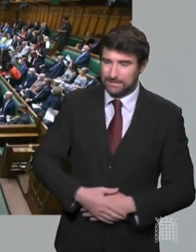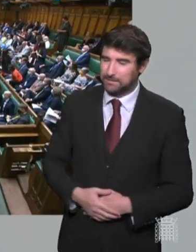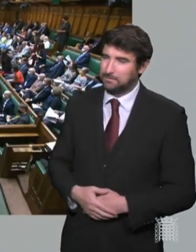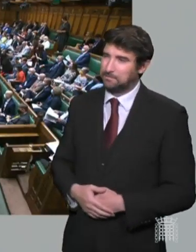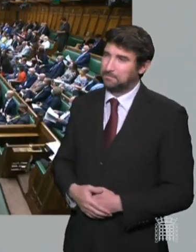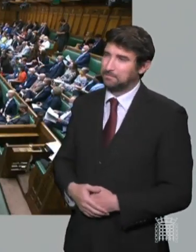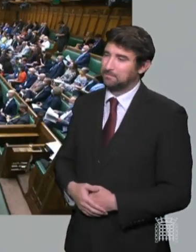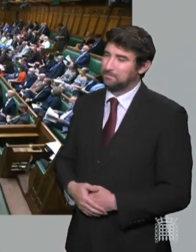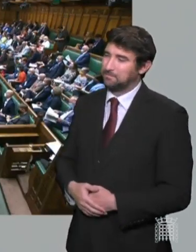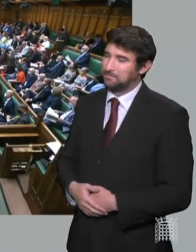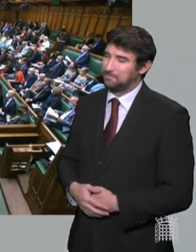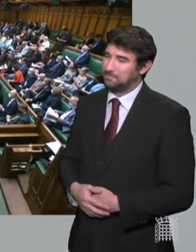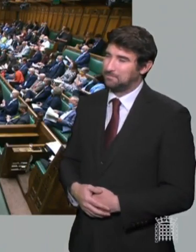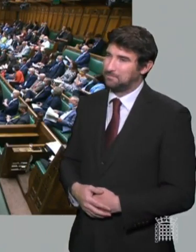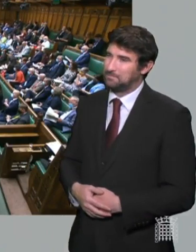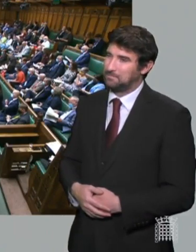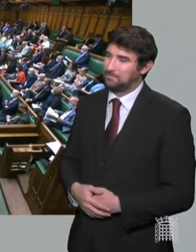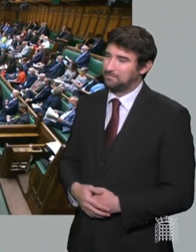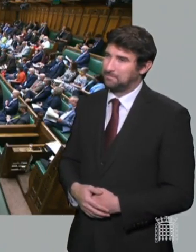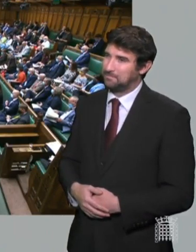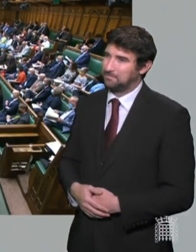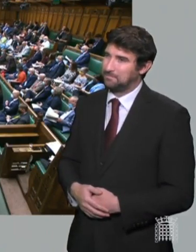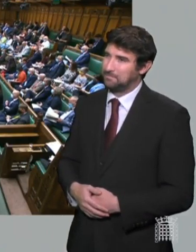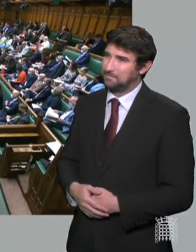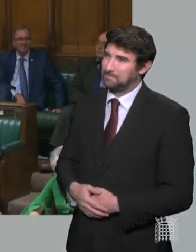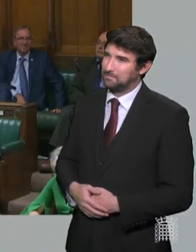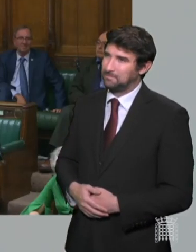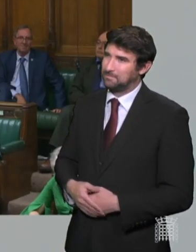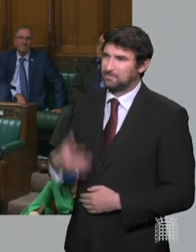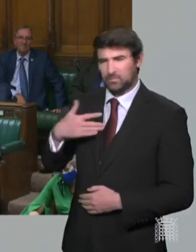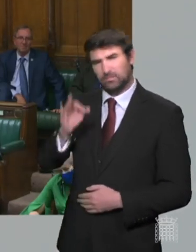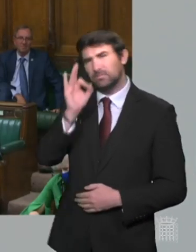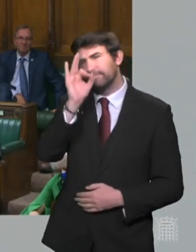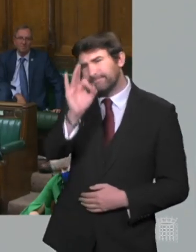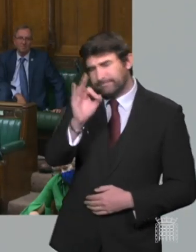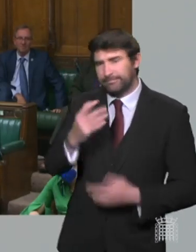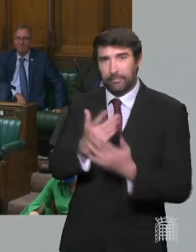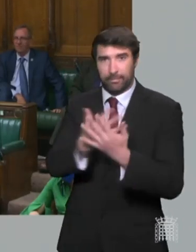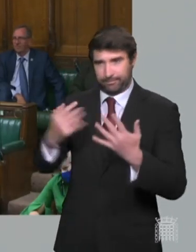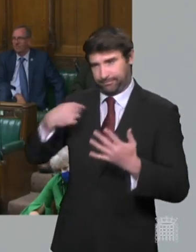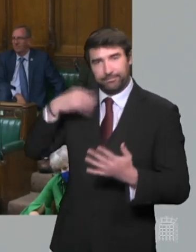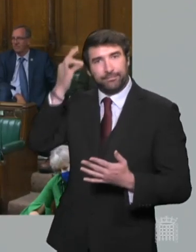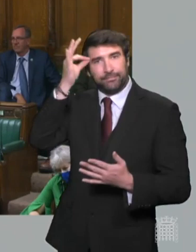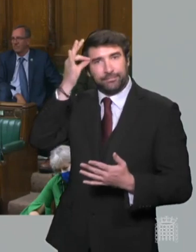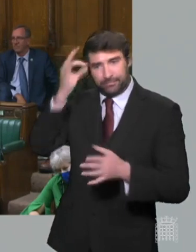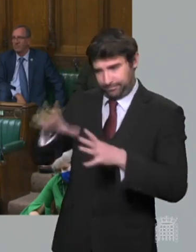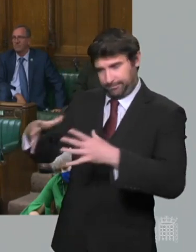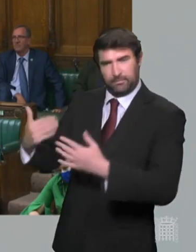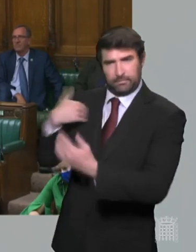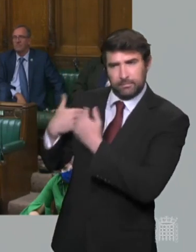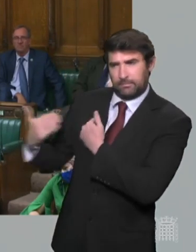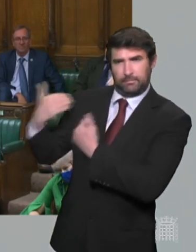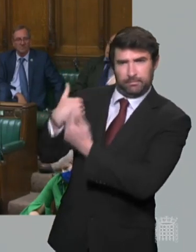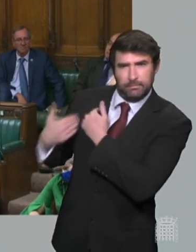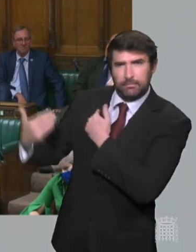you, Mr. Speaker. Could my right honourable friend offer me an answer to the constituents I have of the future as they sit around a